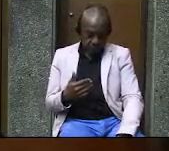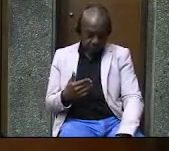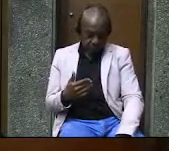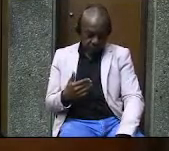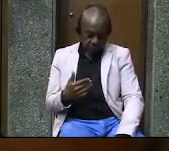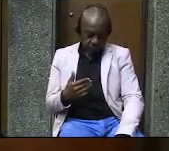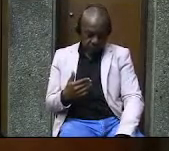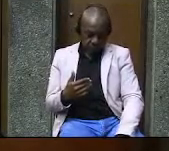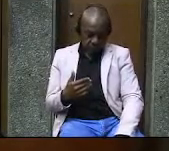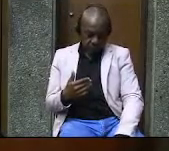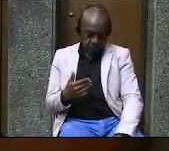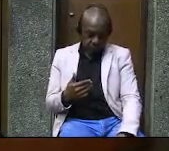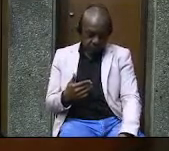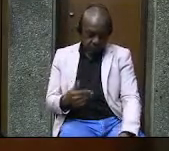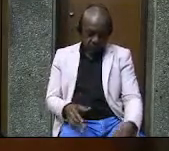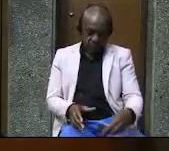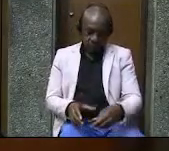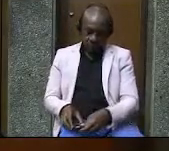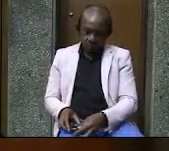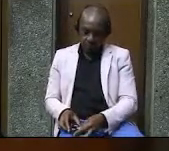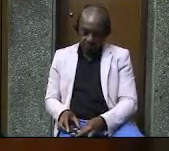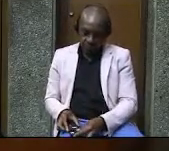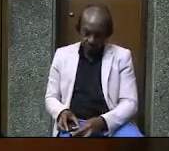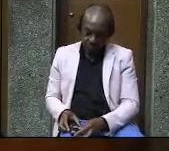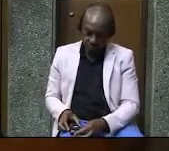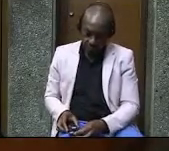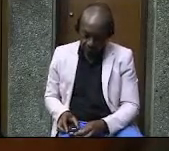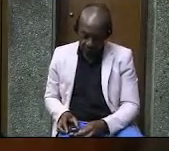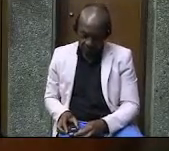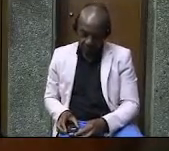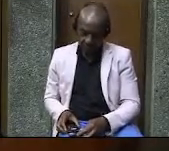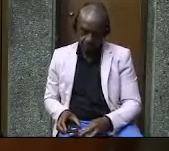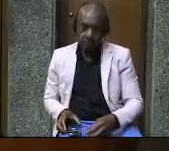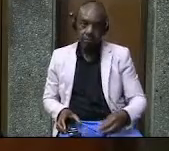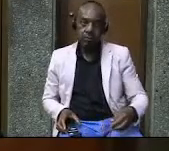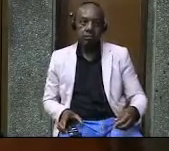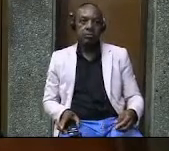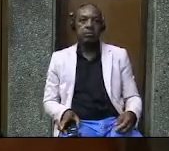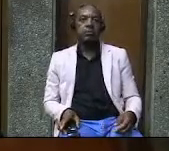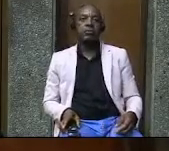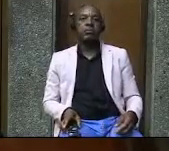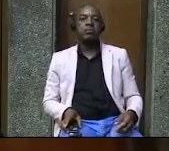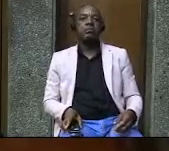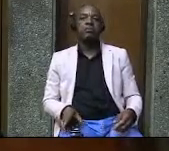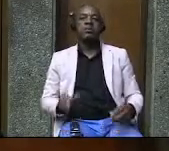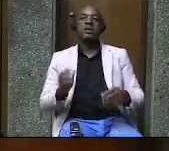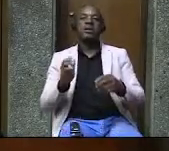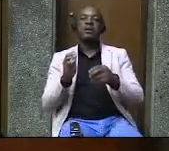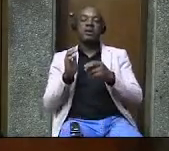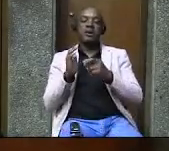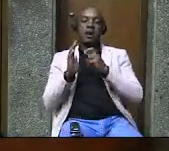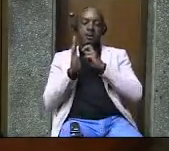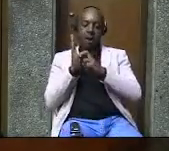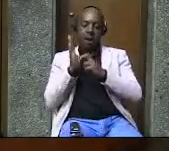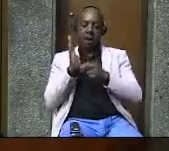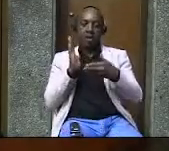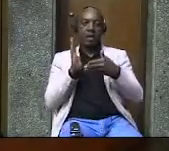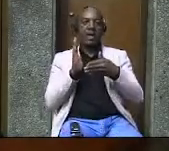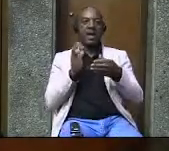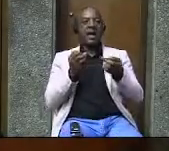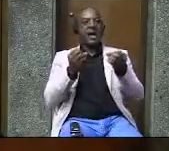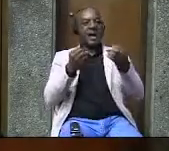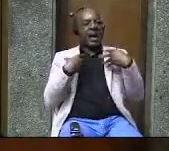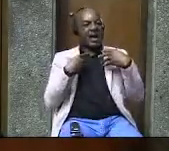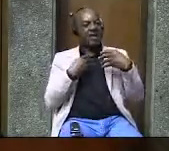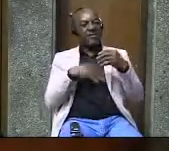the amount of compensation will not prevent the expropriating authority from expropriating for the amount approved or